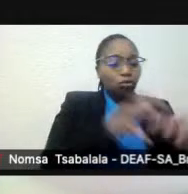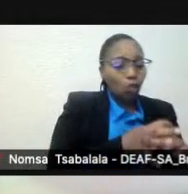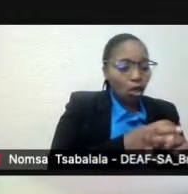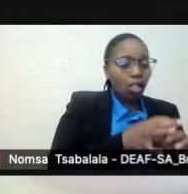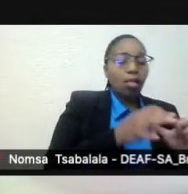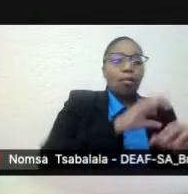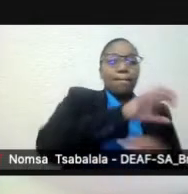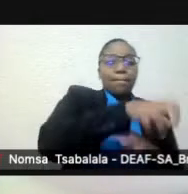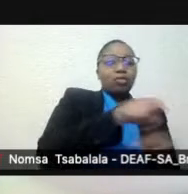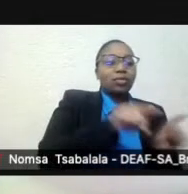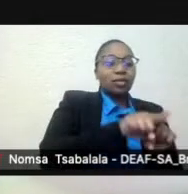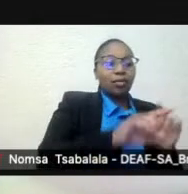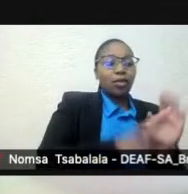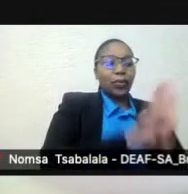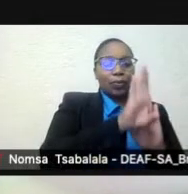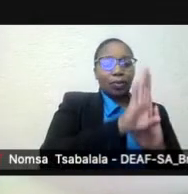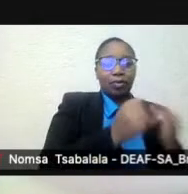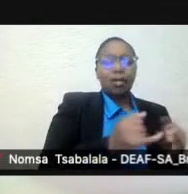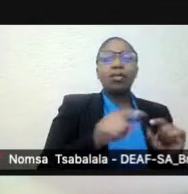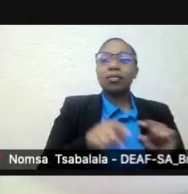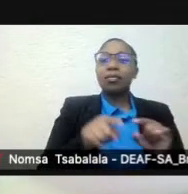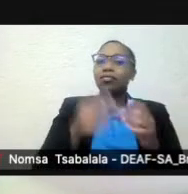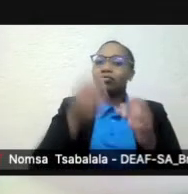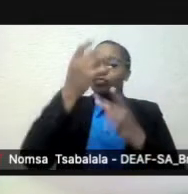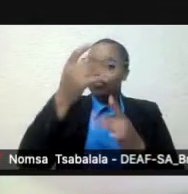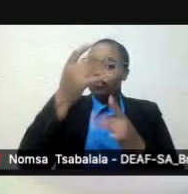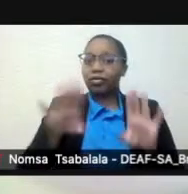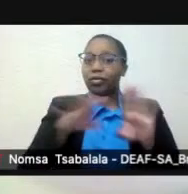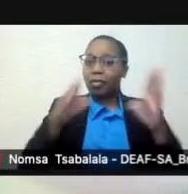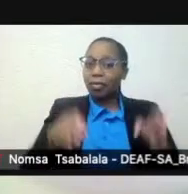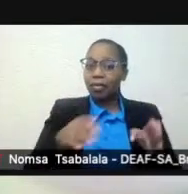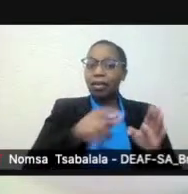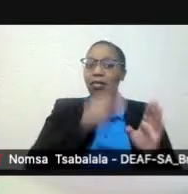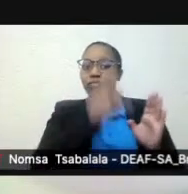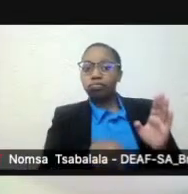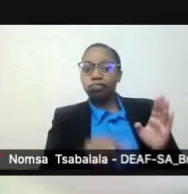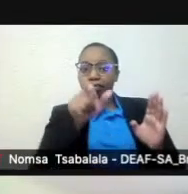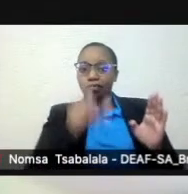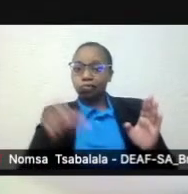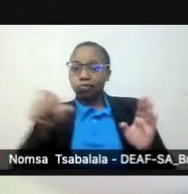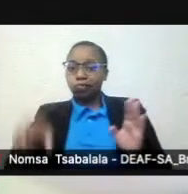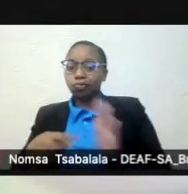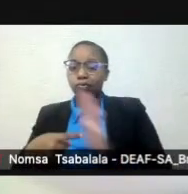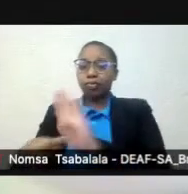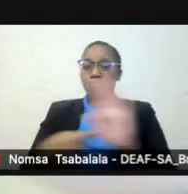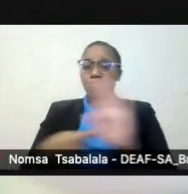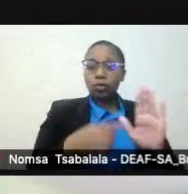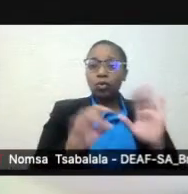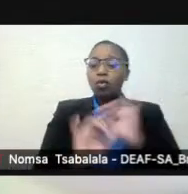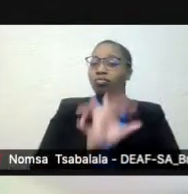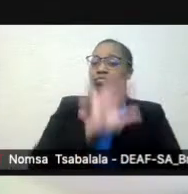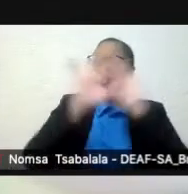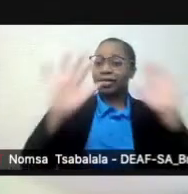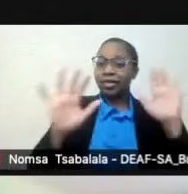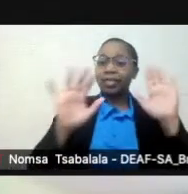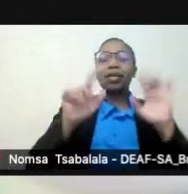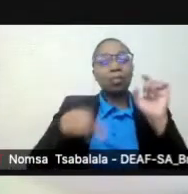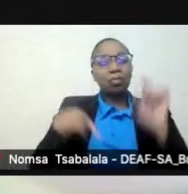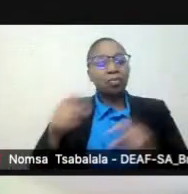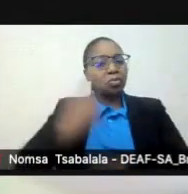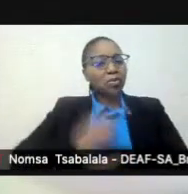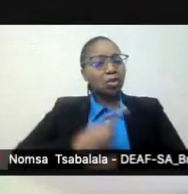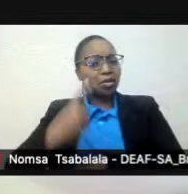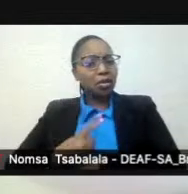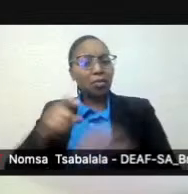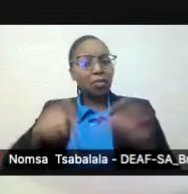So this table will show you more clearly when we compare the daily average admissions in the current 14 days with